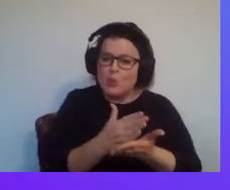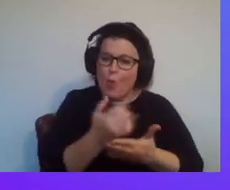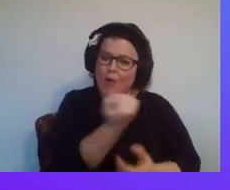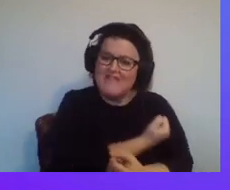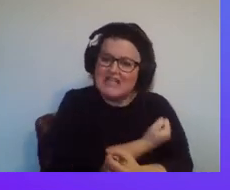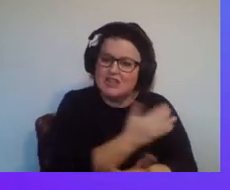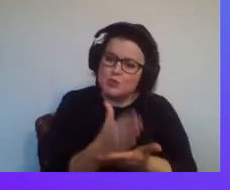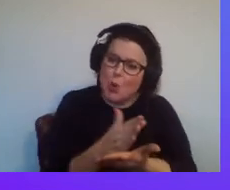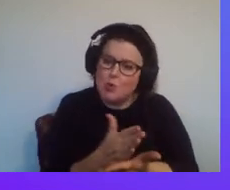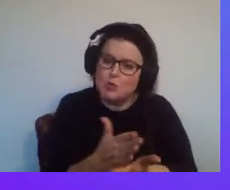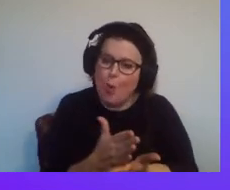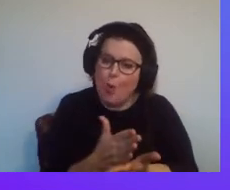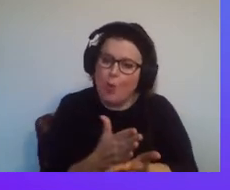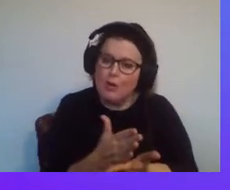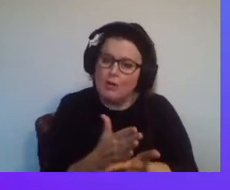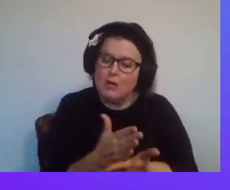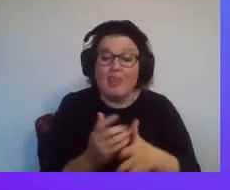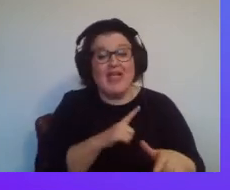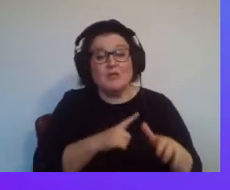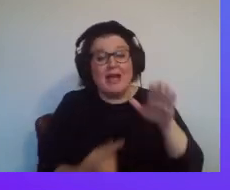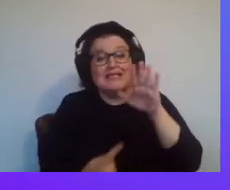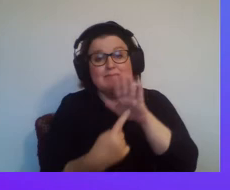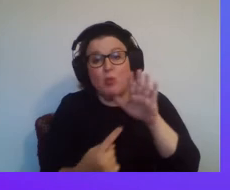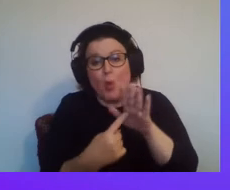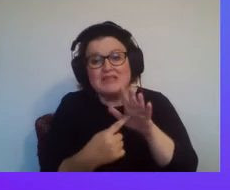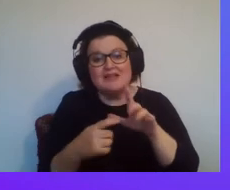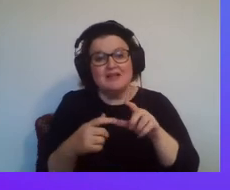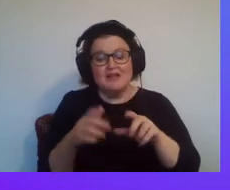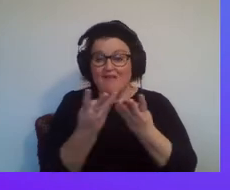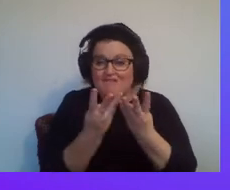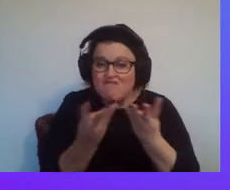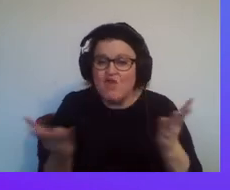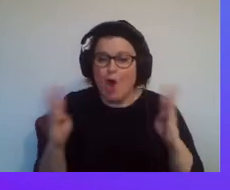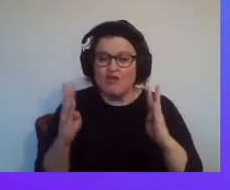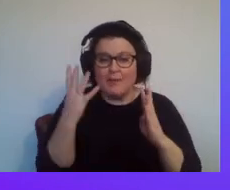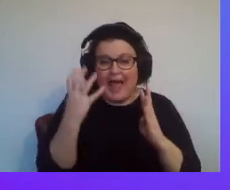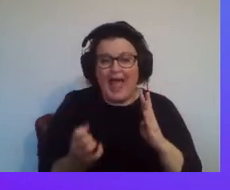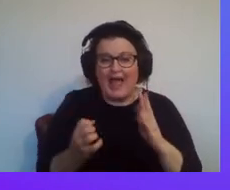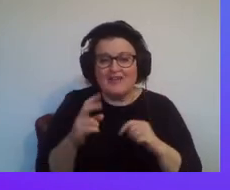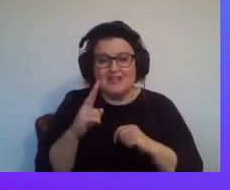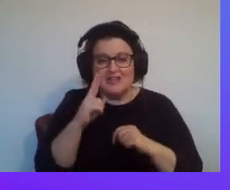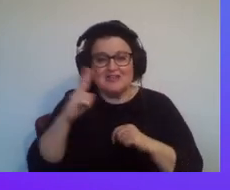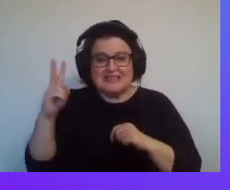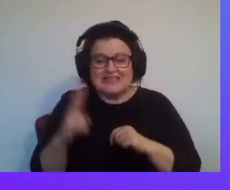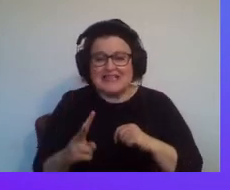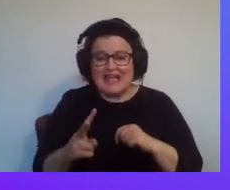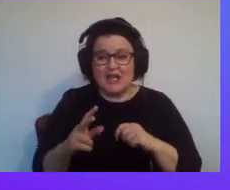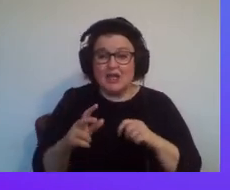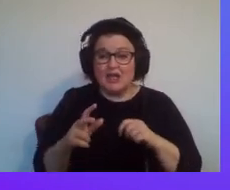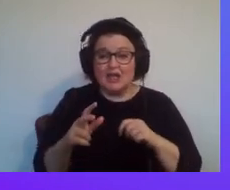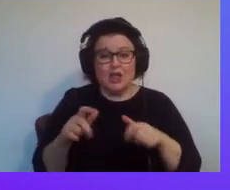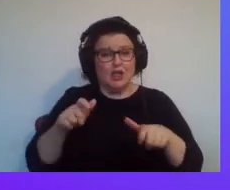like this, where community has posed questions to us, you know, we're not going to run away from those hard